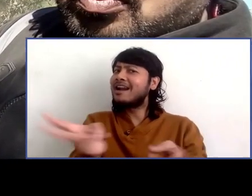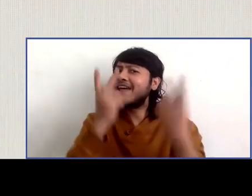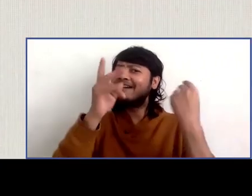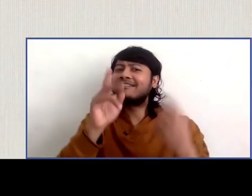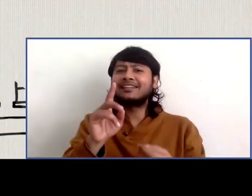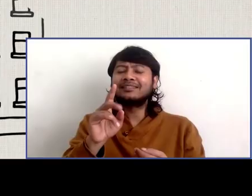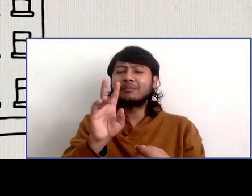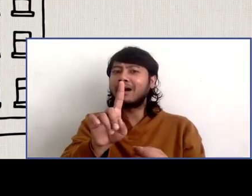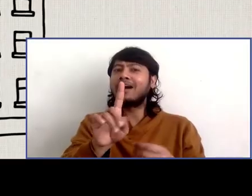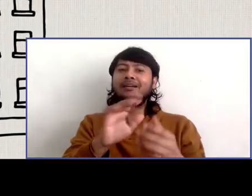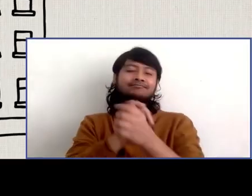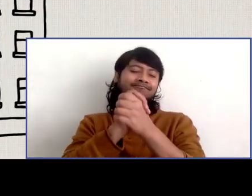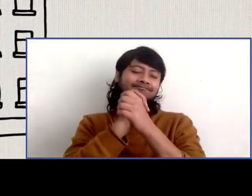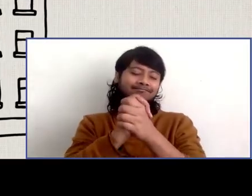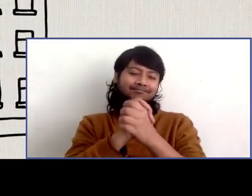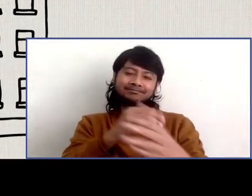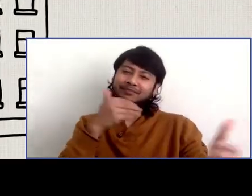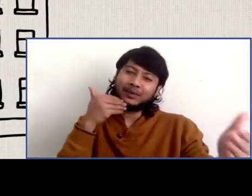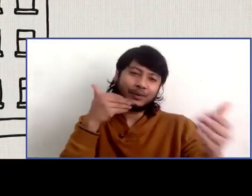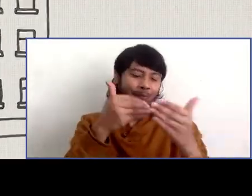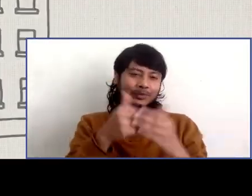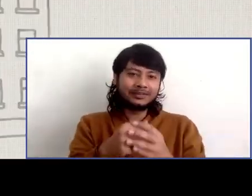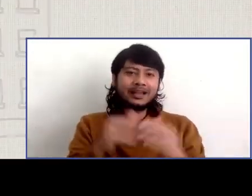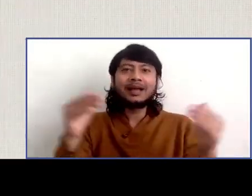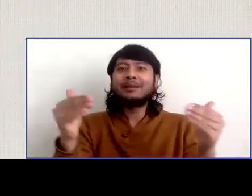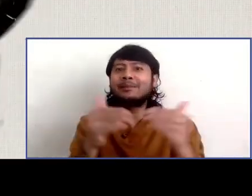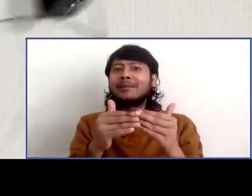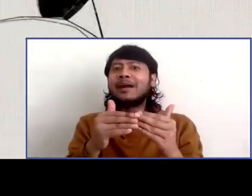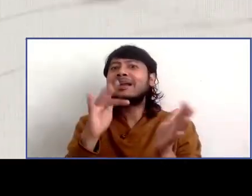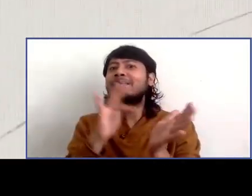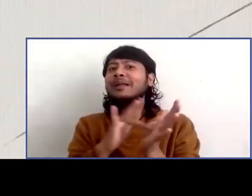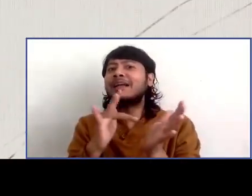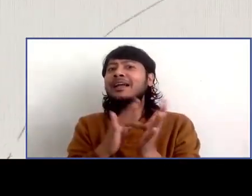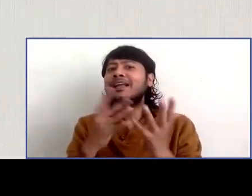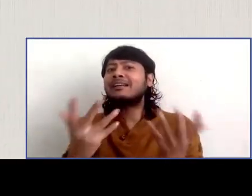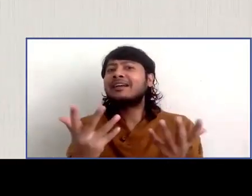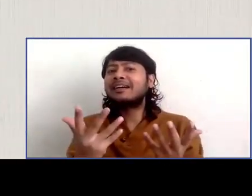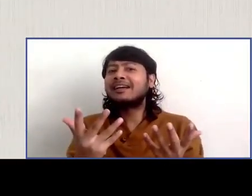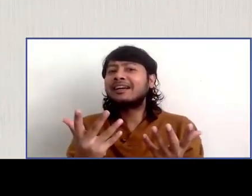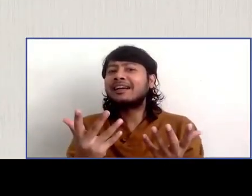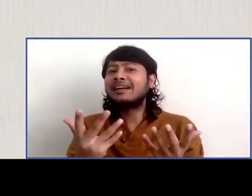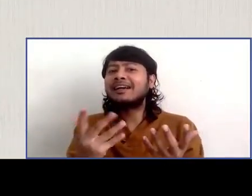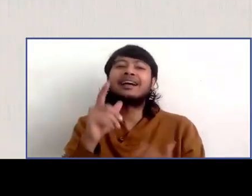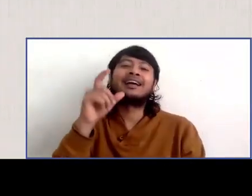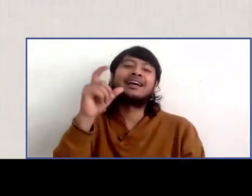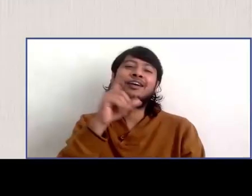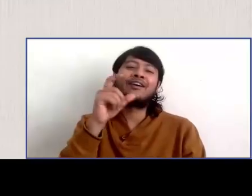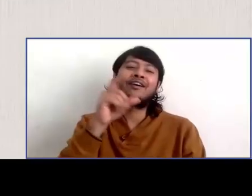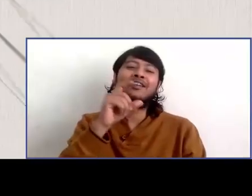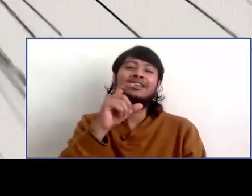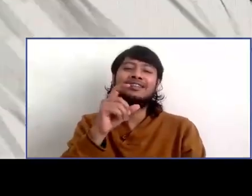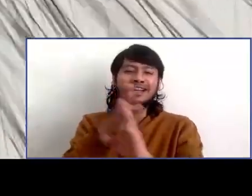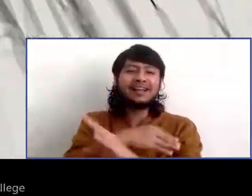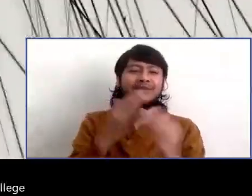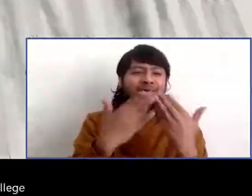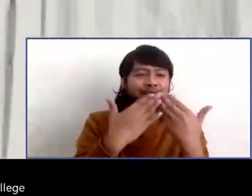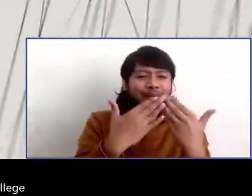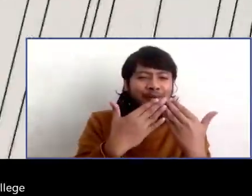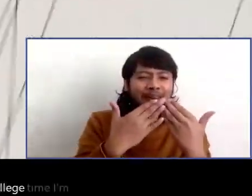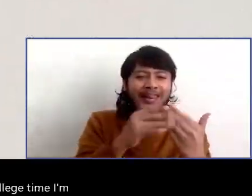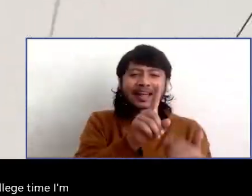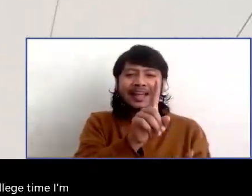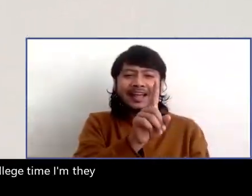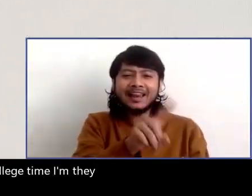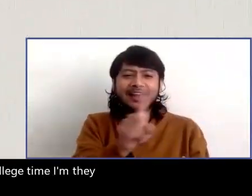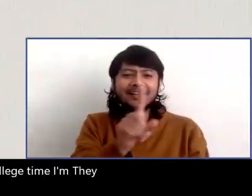met, it was during their teen years, during their junior college time. And they bonded so well, and